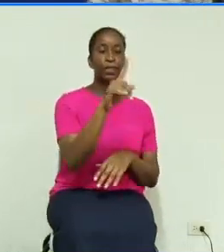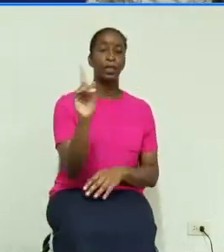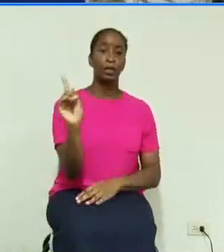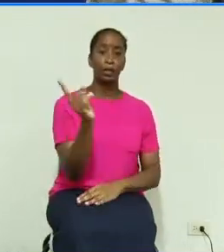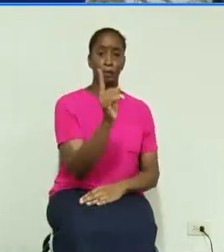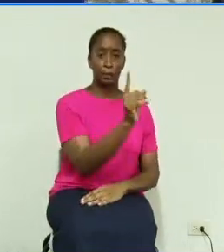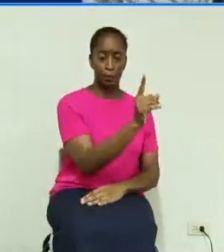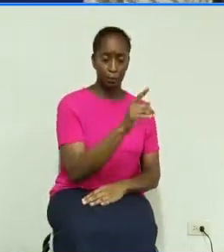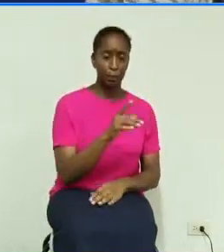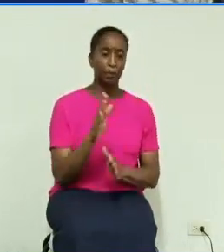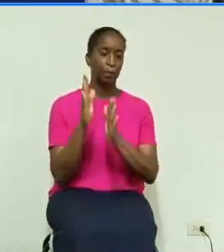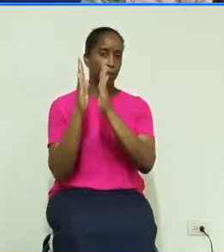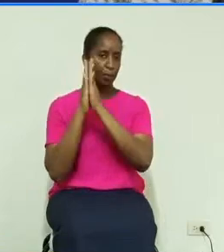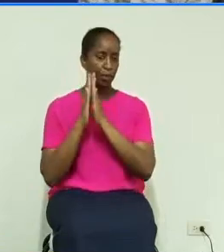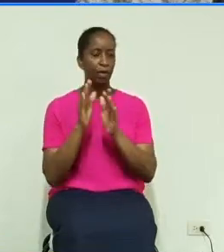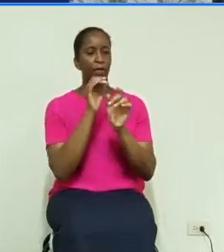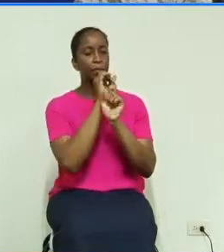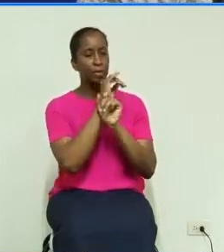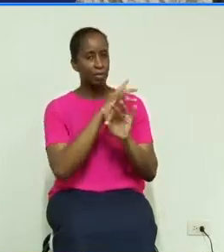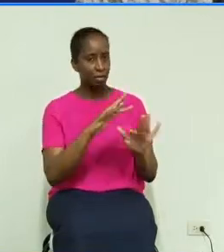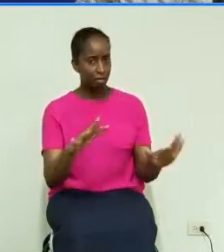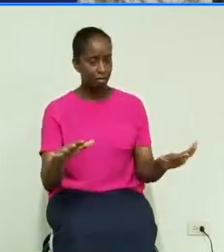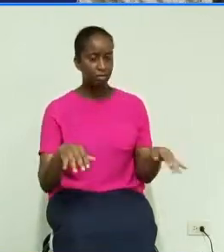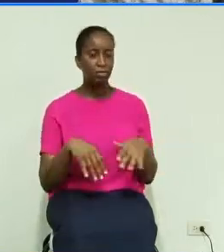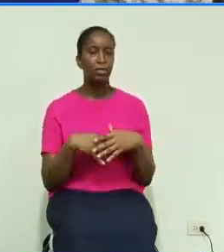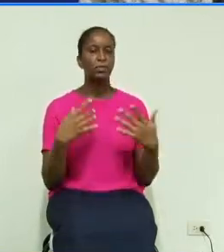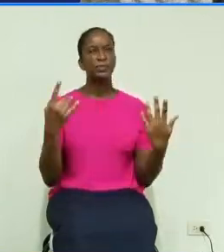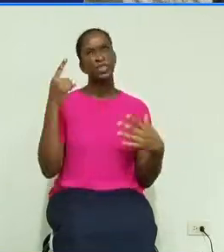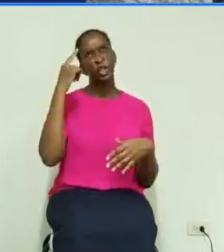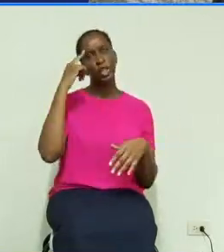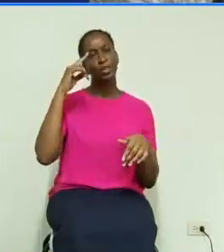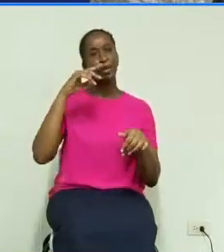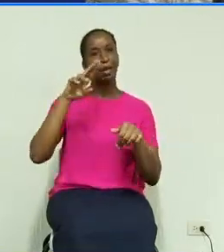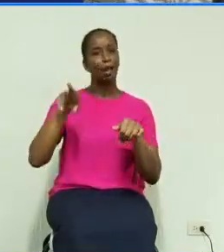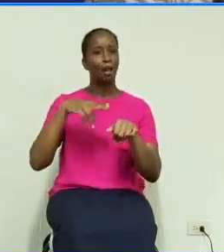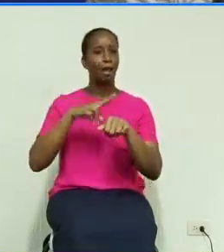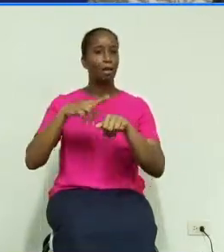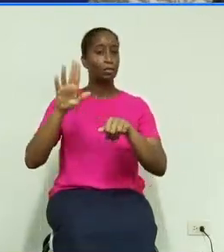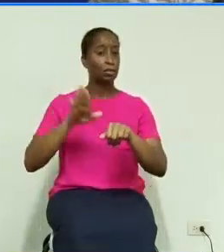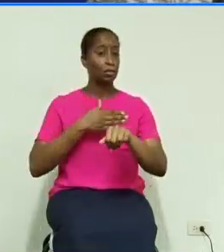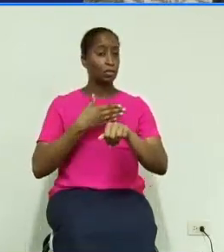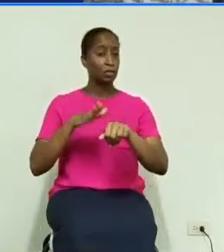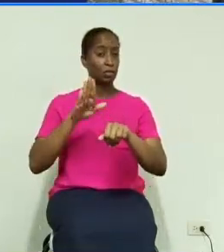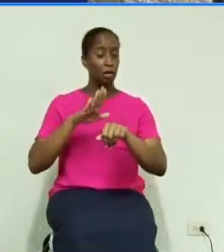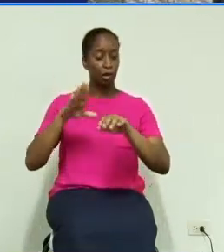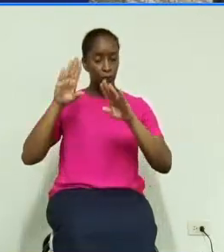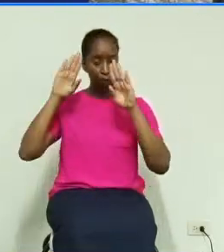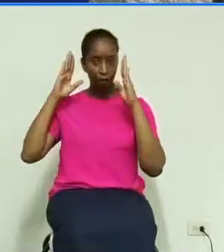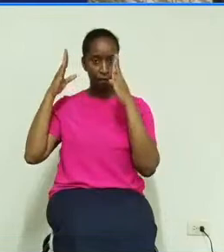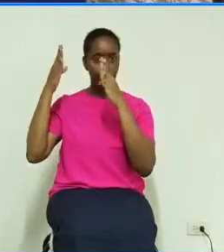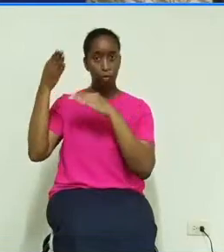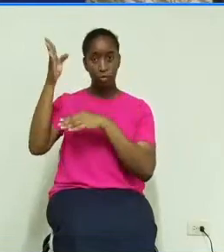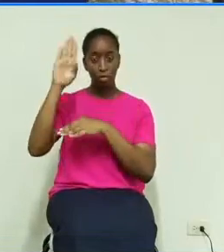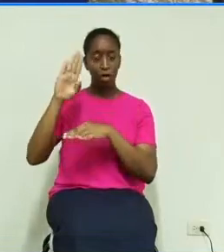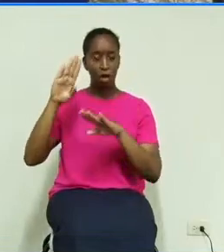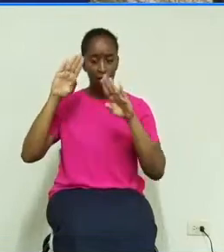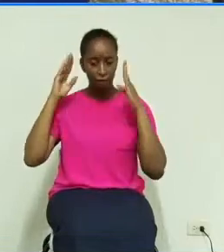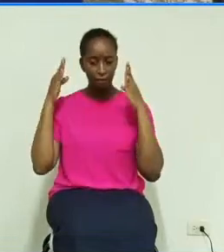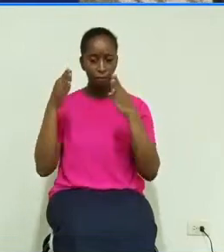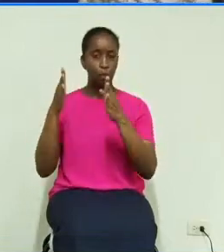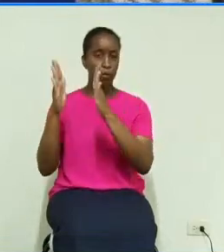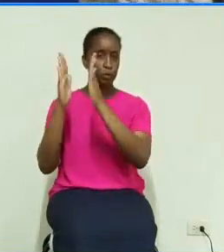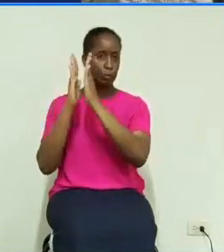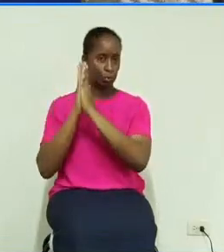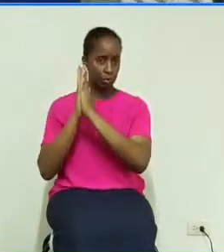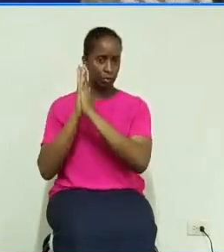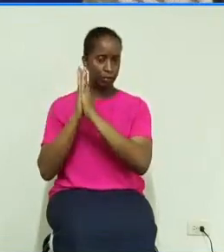as we conduct our business. If you think of our national anthem, it is grounded in God, it is grounded in prayer, and